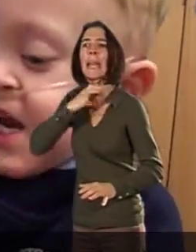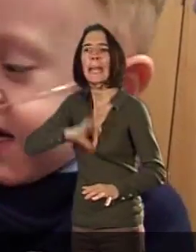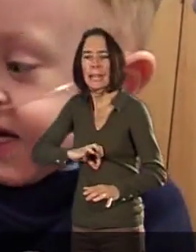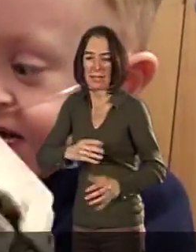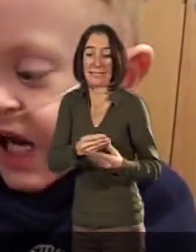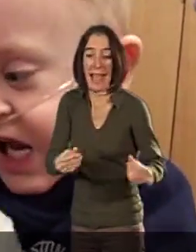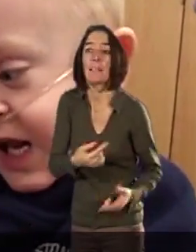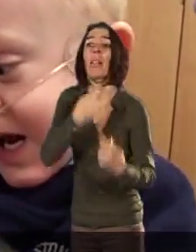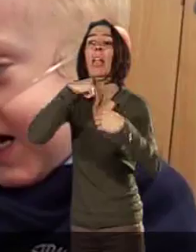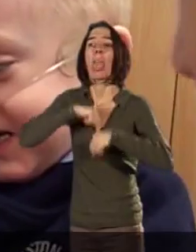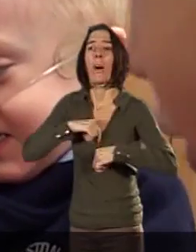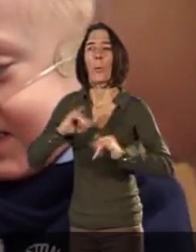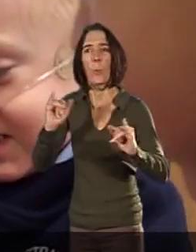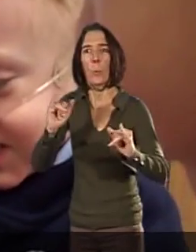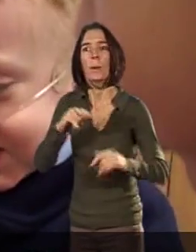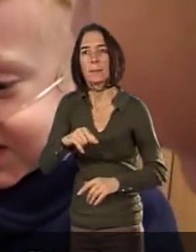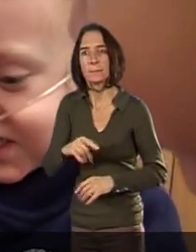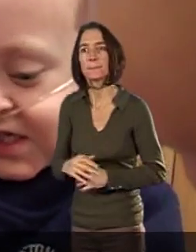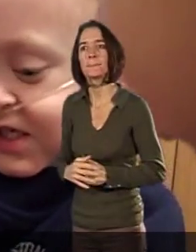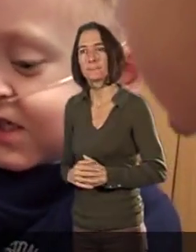with tracheotomies.